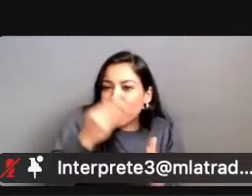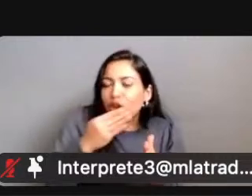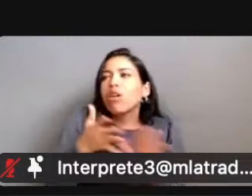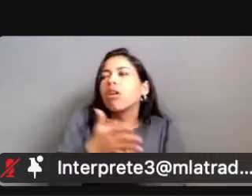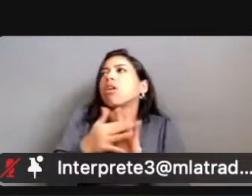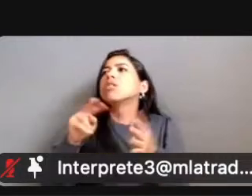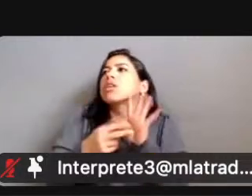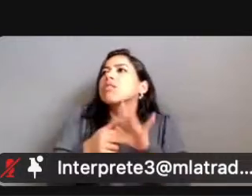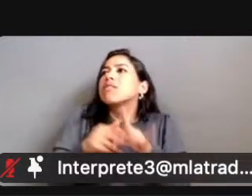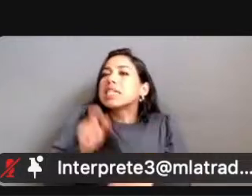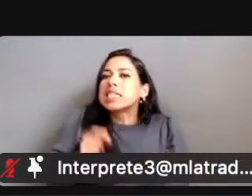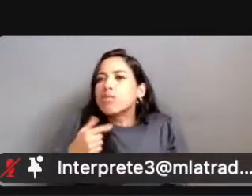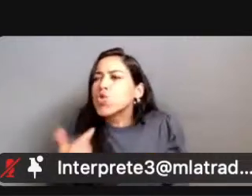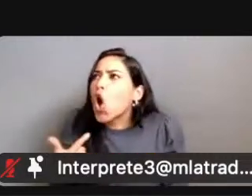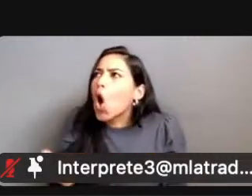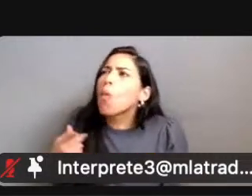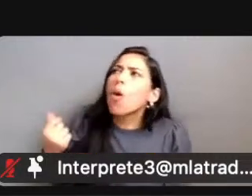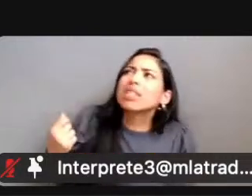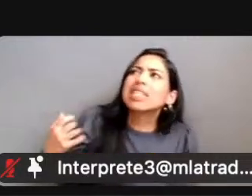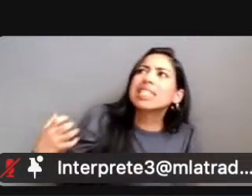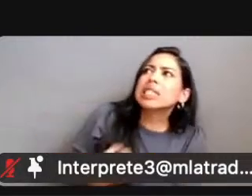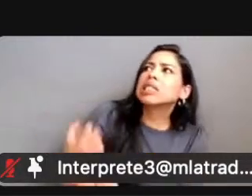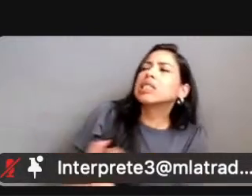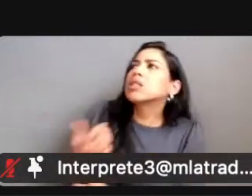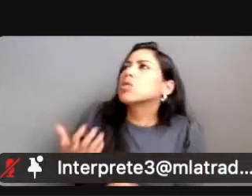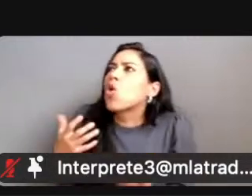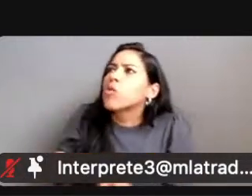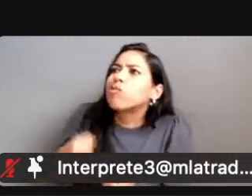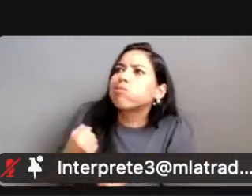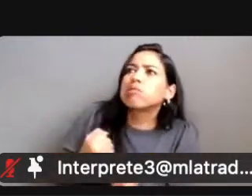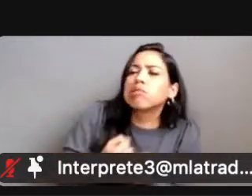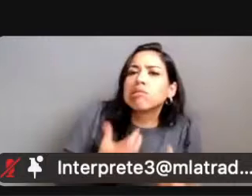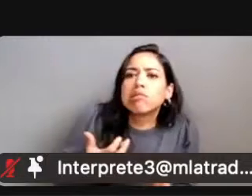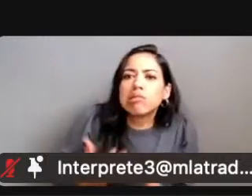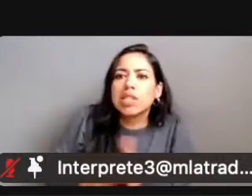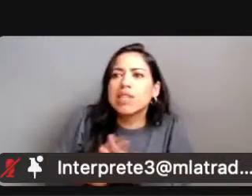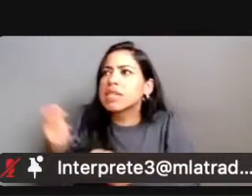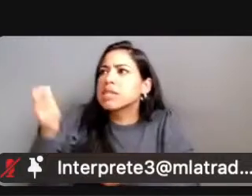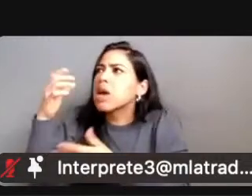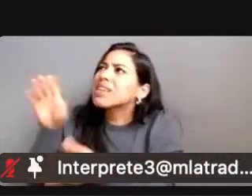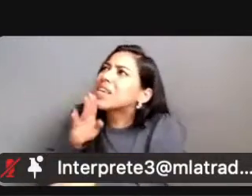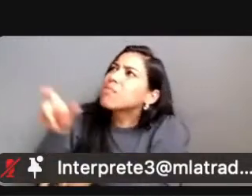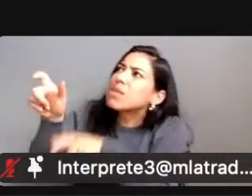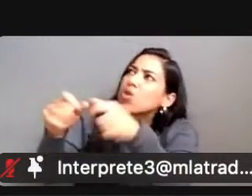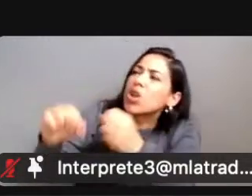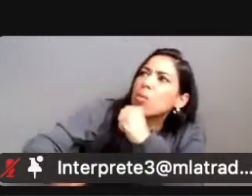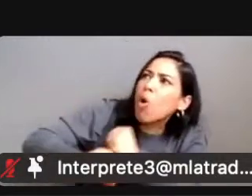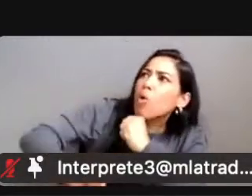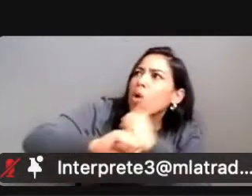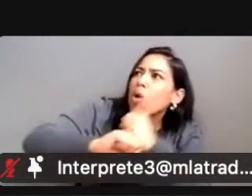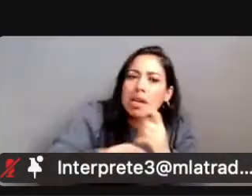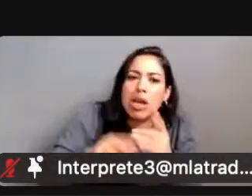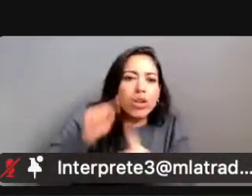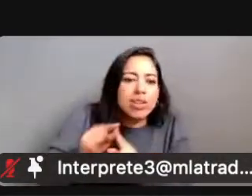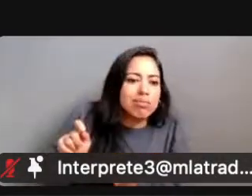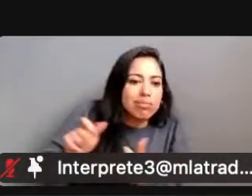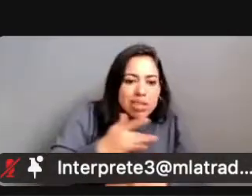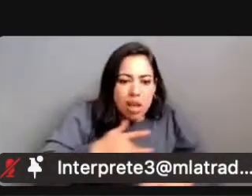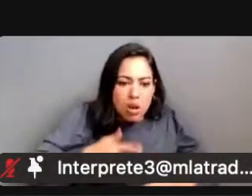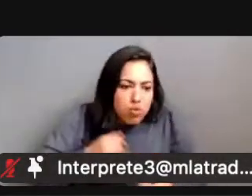populations. We are always looking for resources, financing,